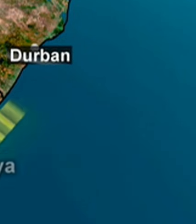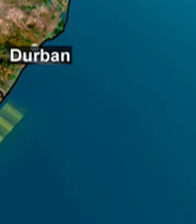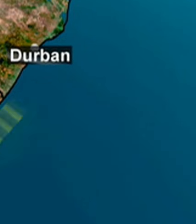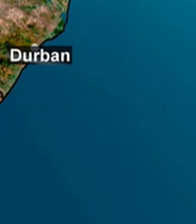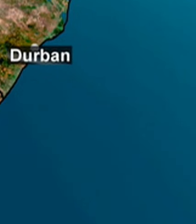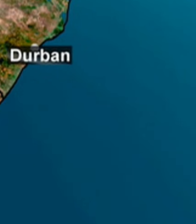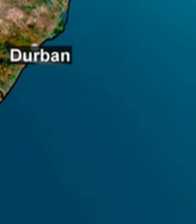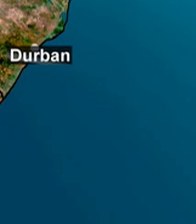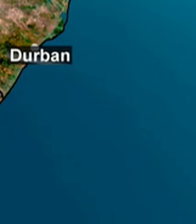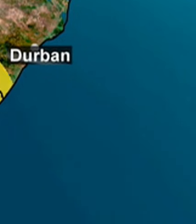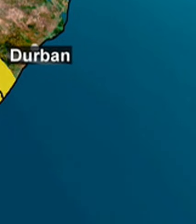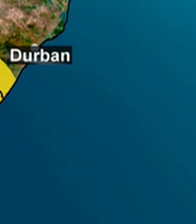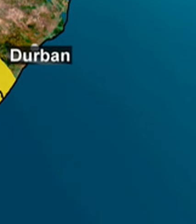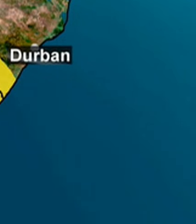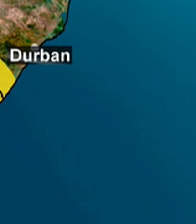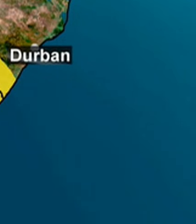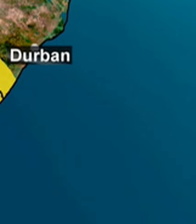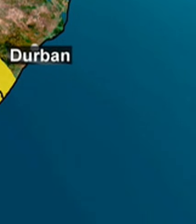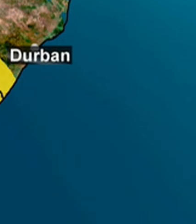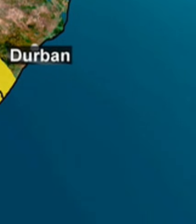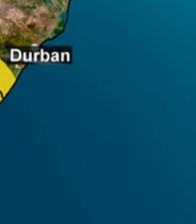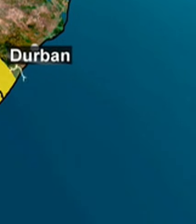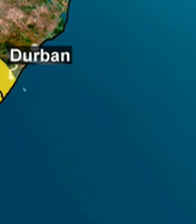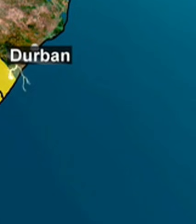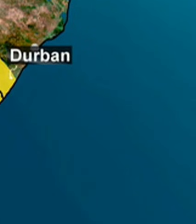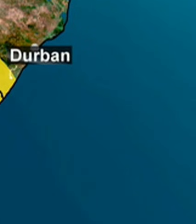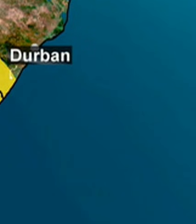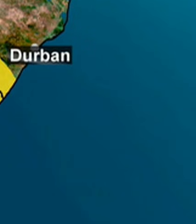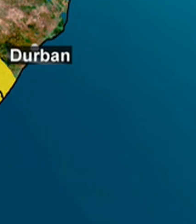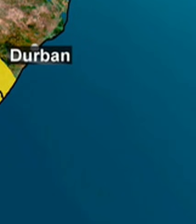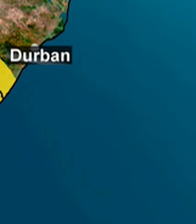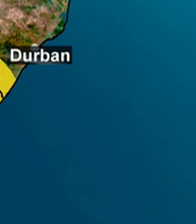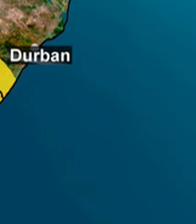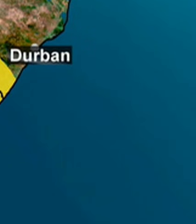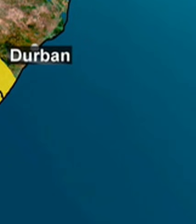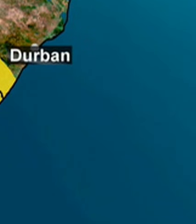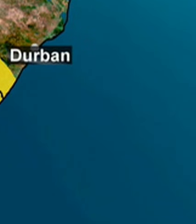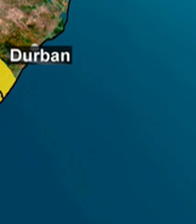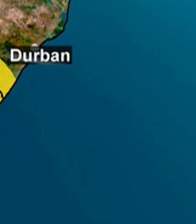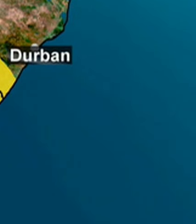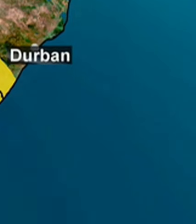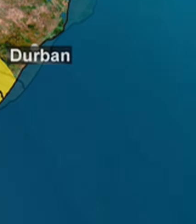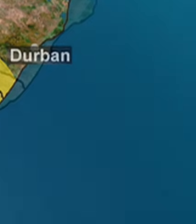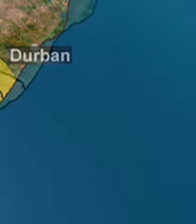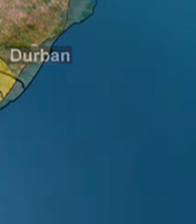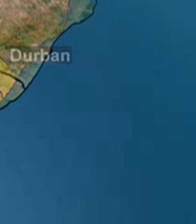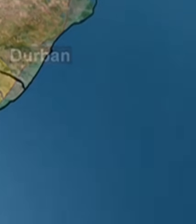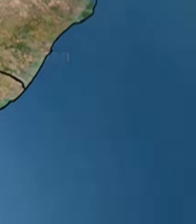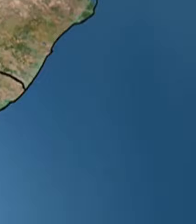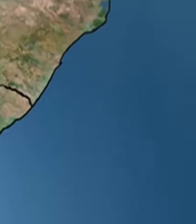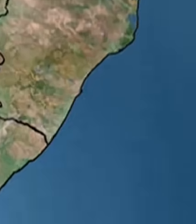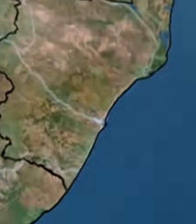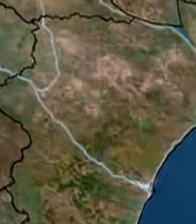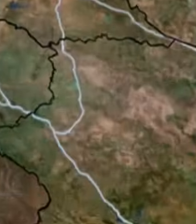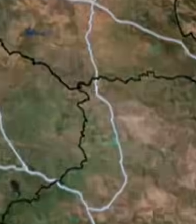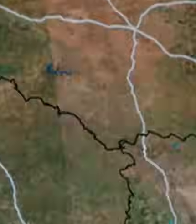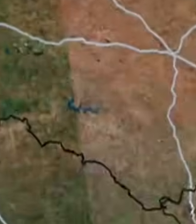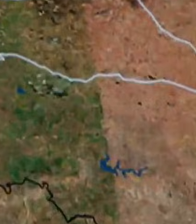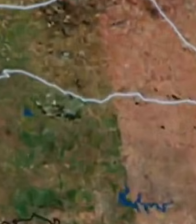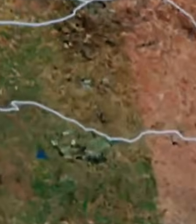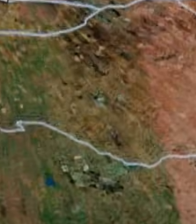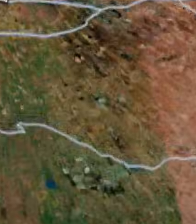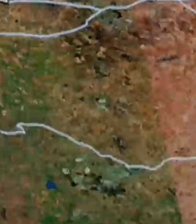thoko mabopo pula tse matla di hanele hona ka haro boholo ba Free State dina ka mahadima ana a isale a kotsi ha ile maqhubalo wa tla tsantsa